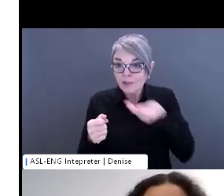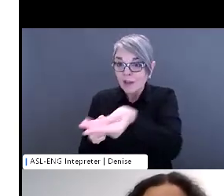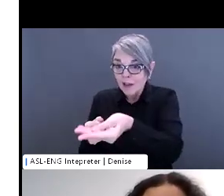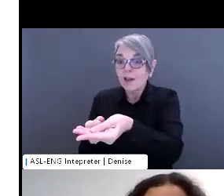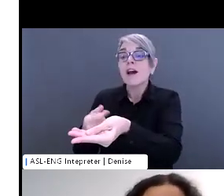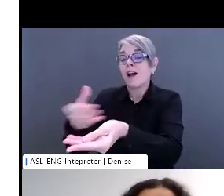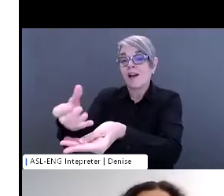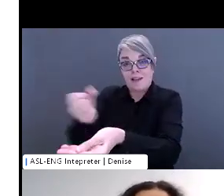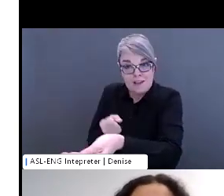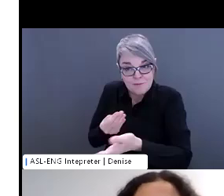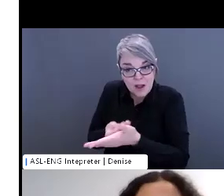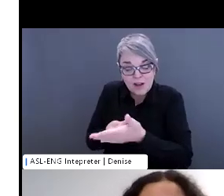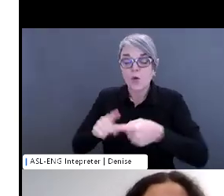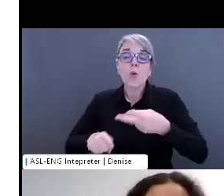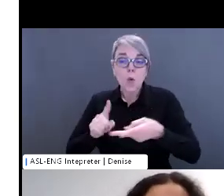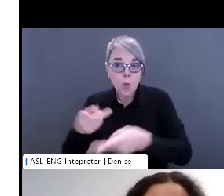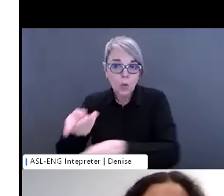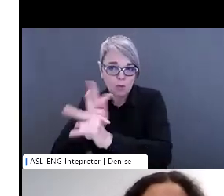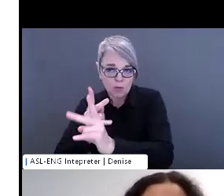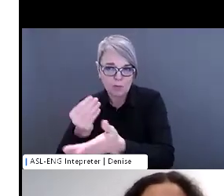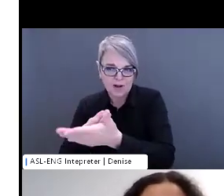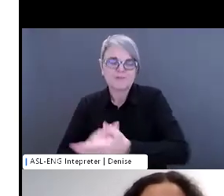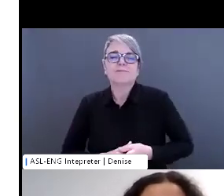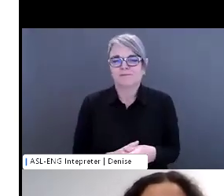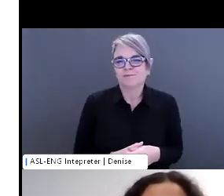Thank you all for participating.